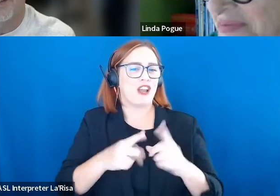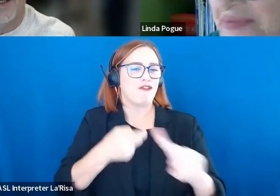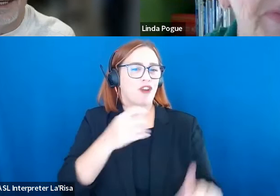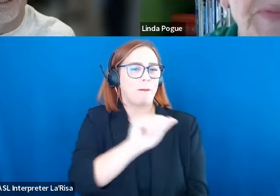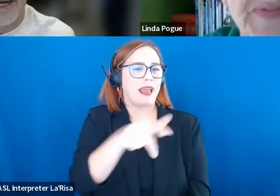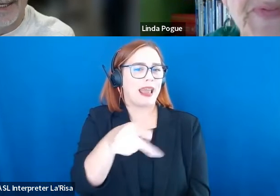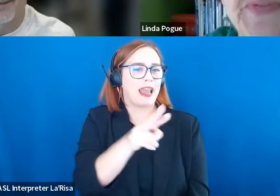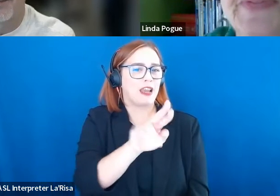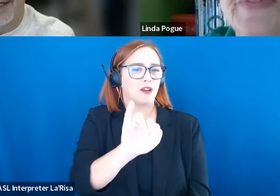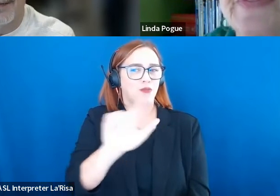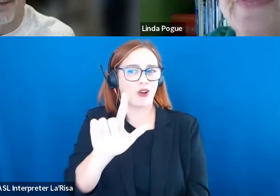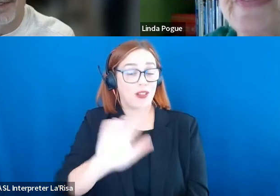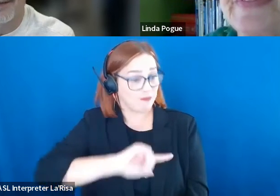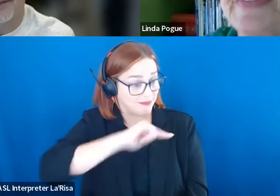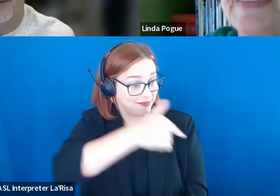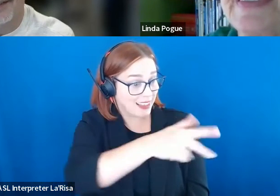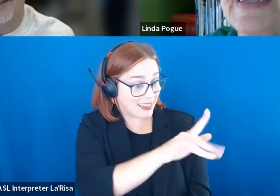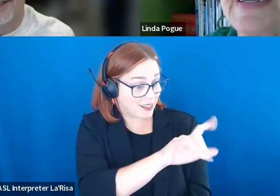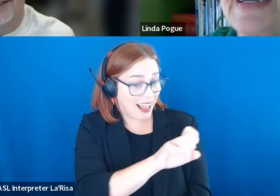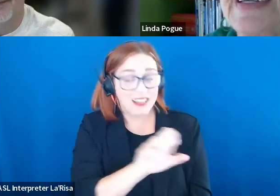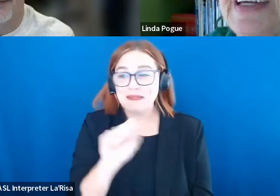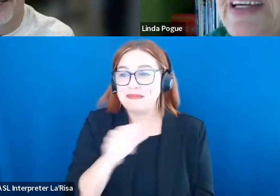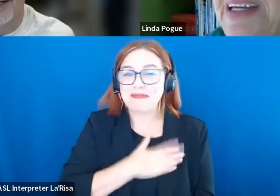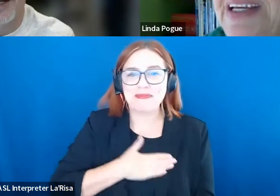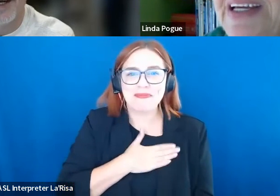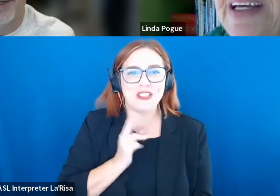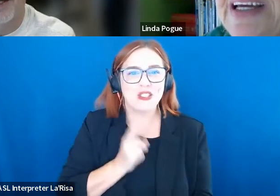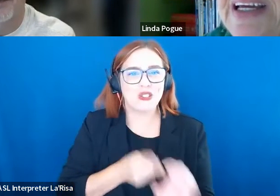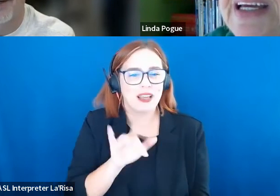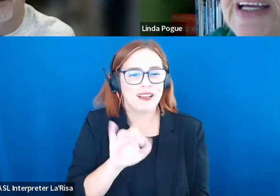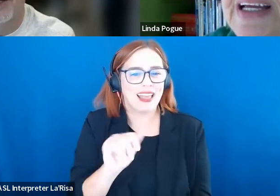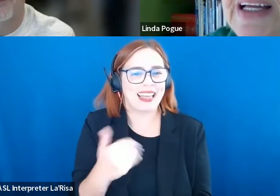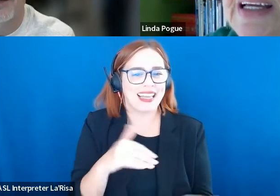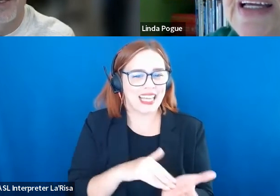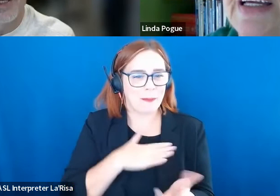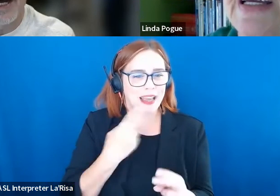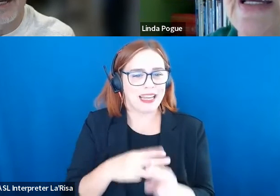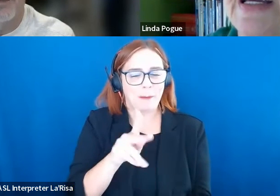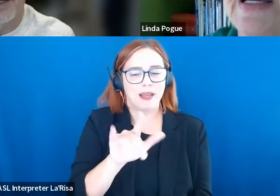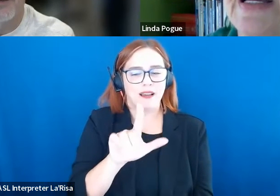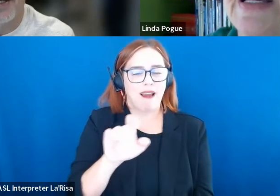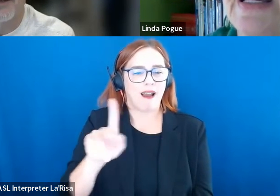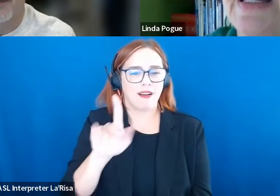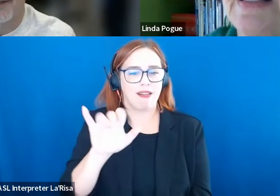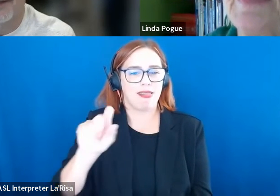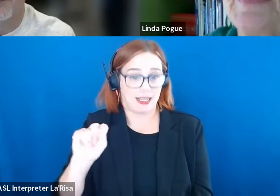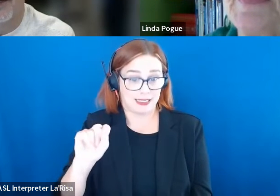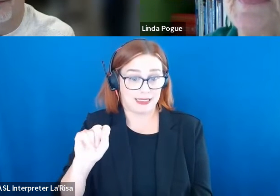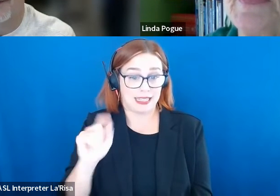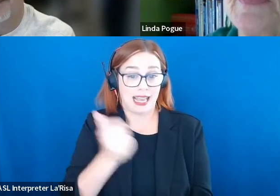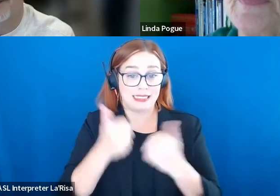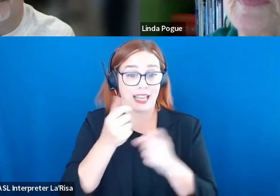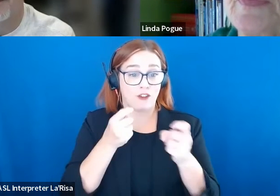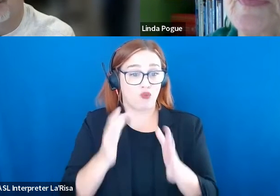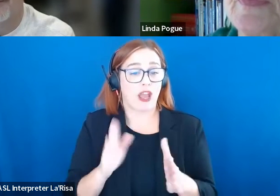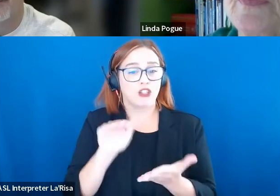Kyle? And I have the pleasure to join Linda once again. My name's Kyle Kleist. I am the executive director at the Center